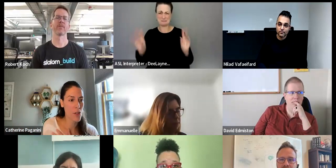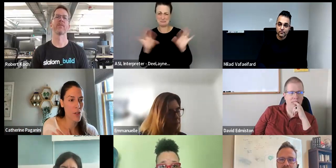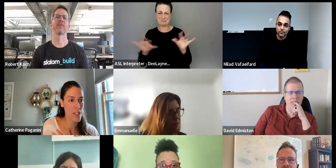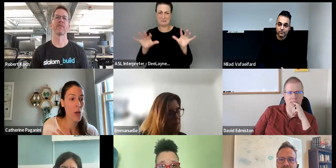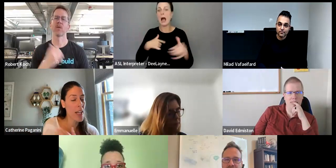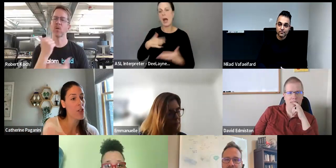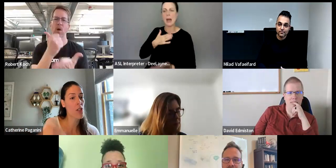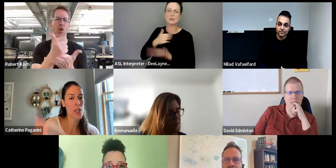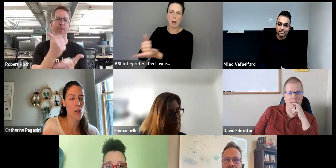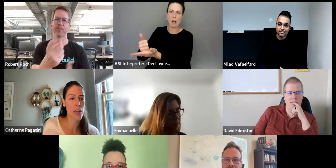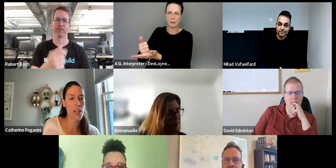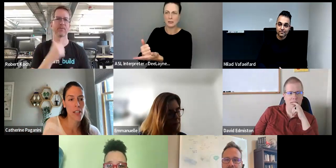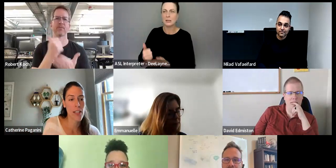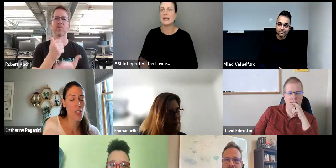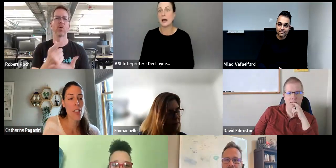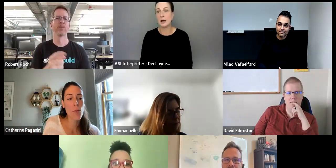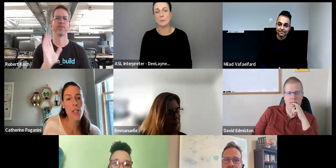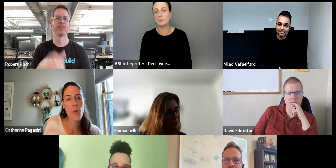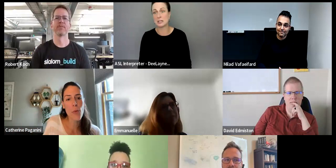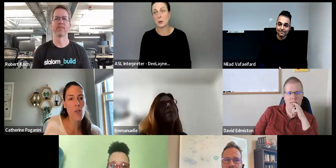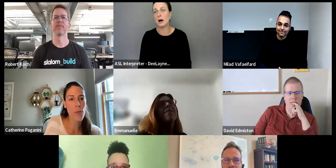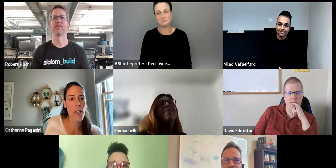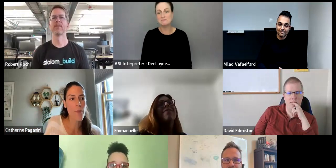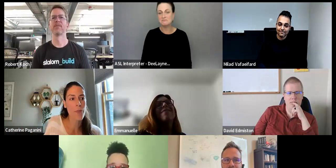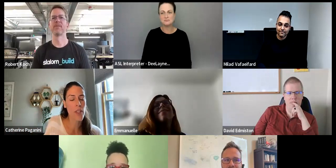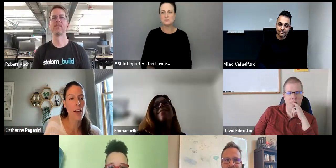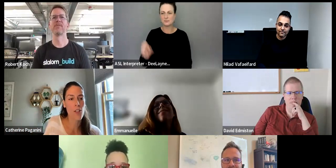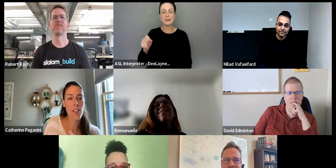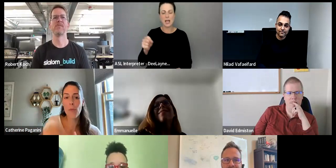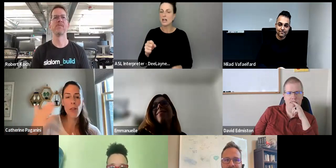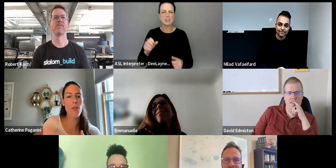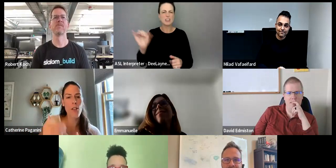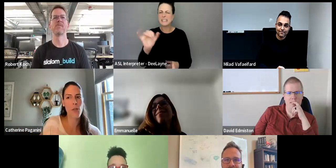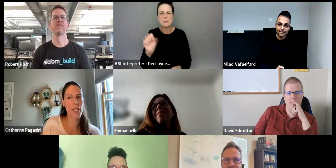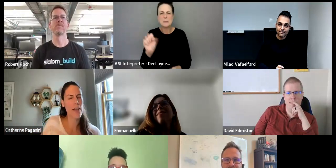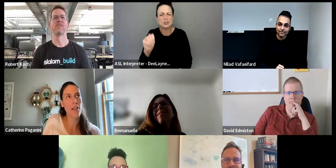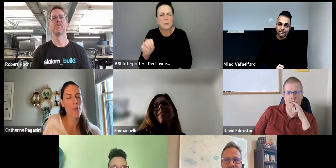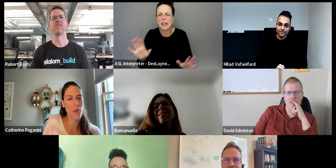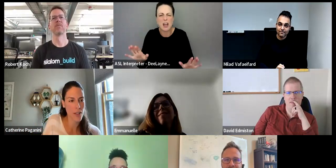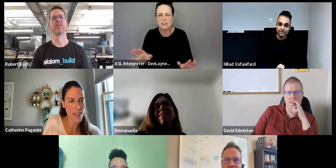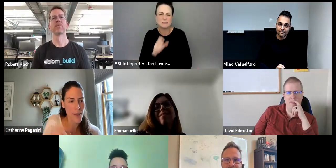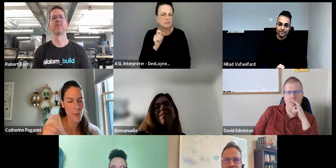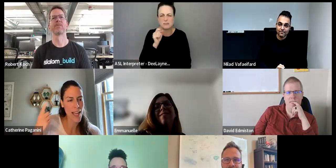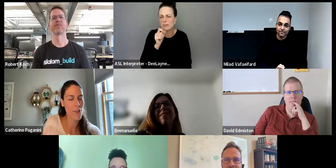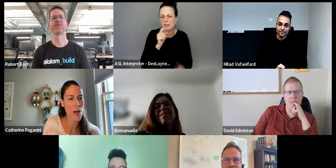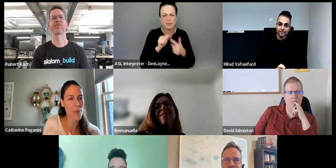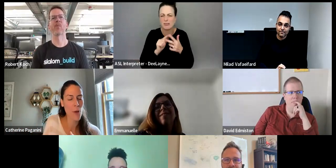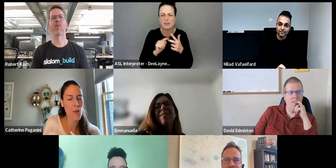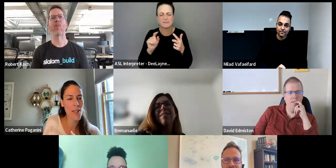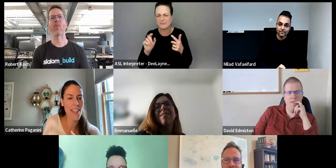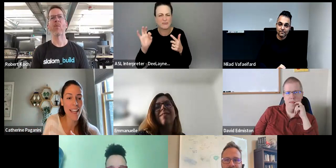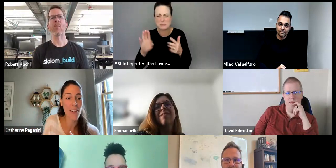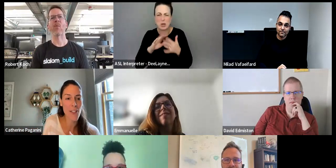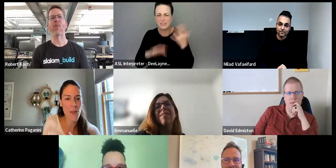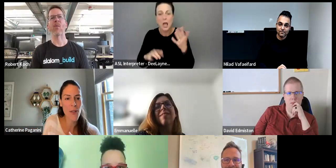So just let me know. But let's just make sure, just as we do with social media. Yeah, just as we do with social media. And I'm not like, we have to probably